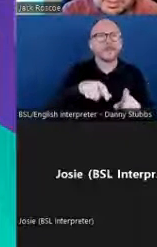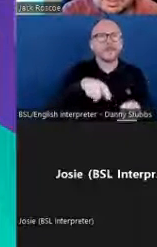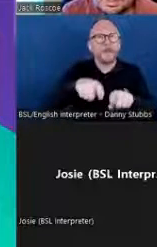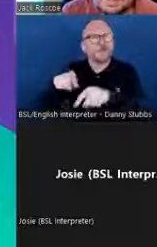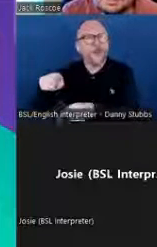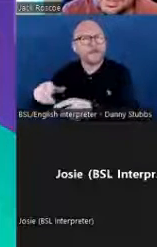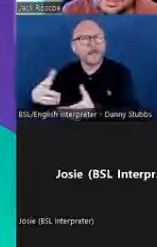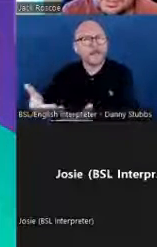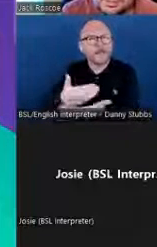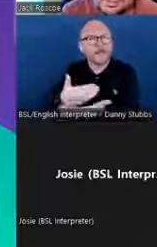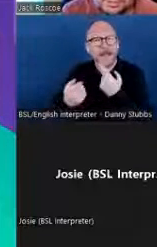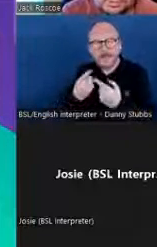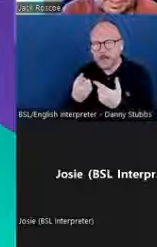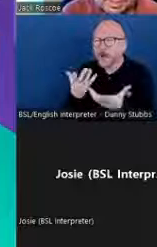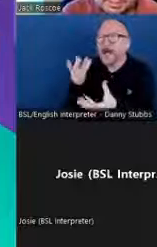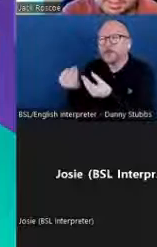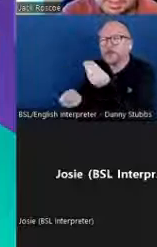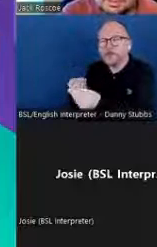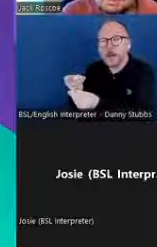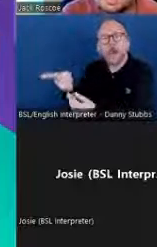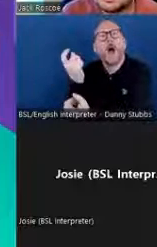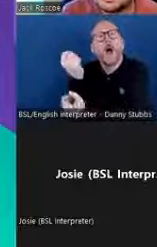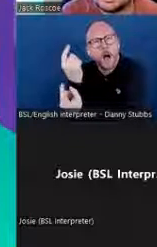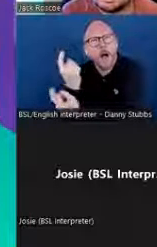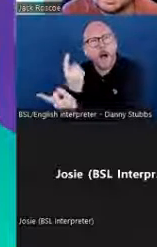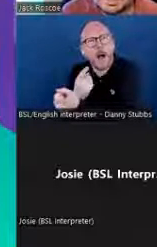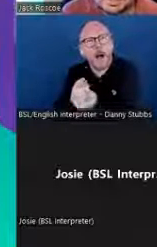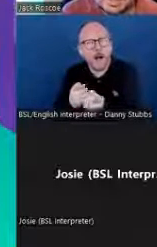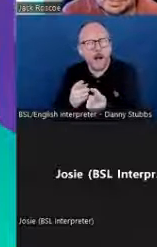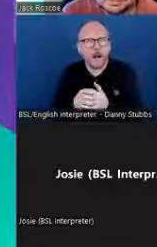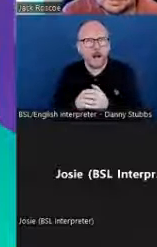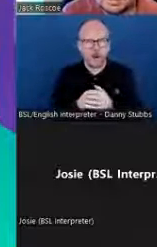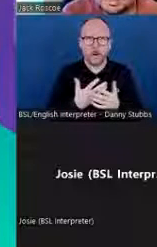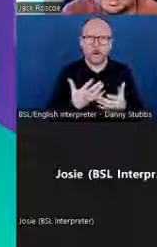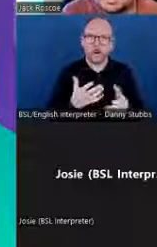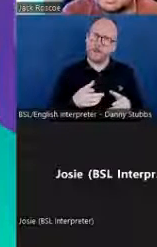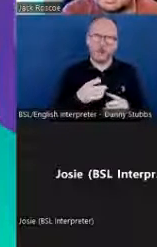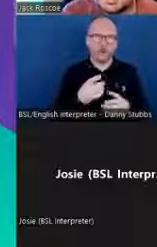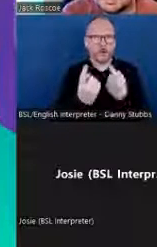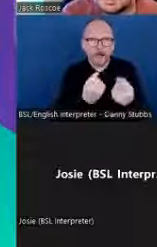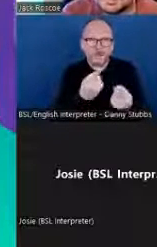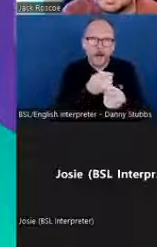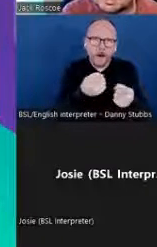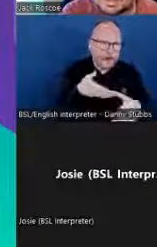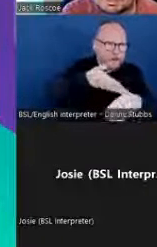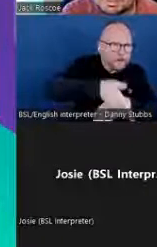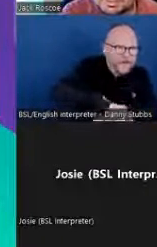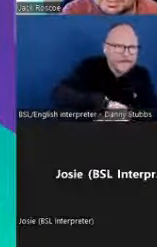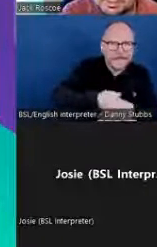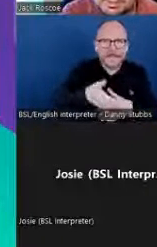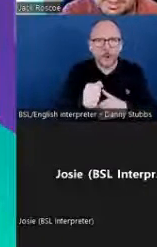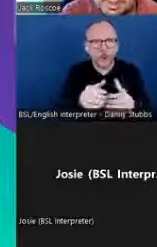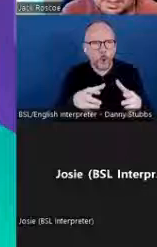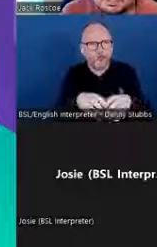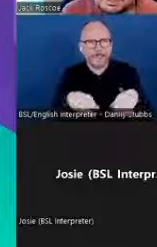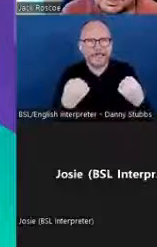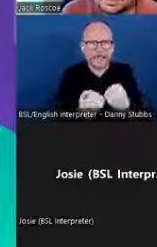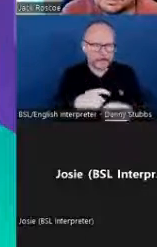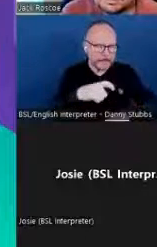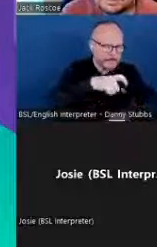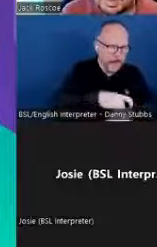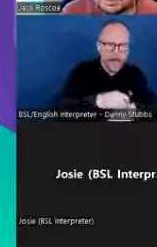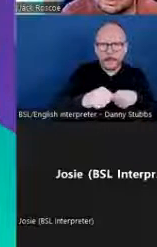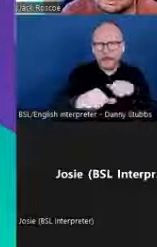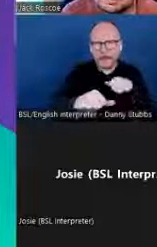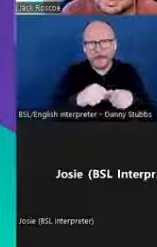And there's also trying to fit all of this activity around your busy schedule and your team's limited time and resources.